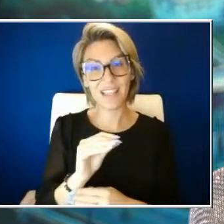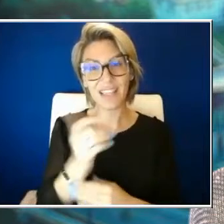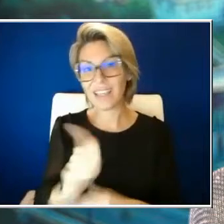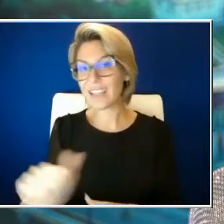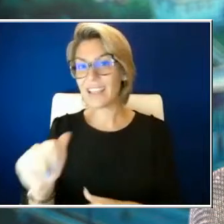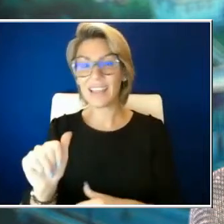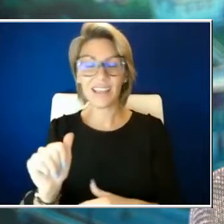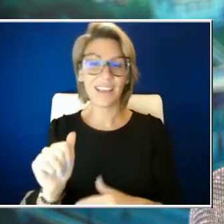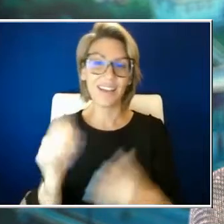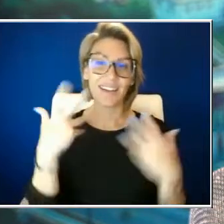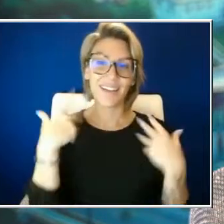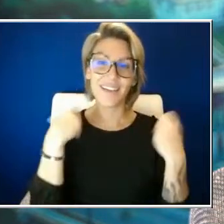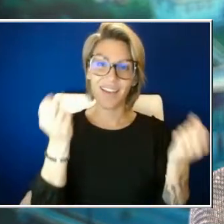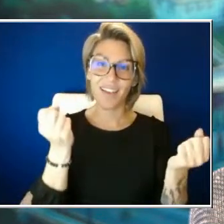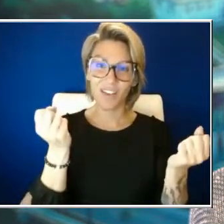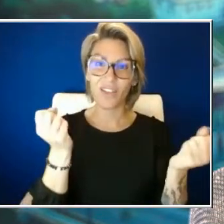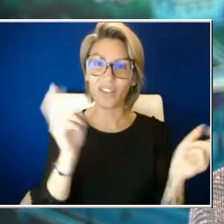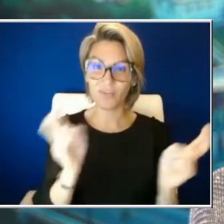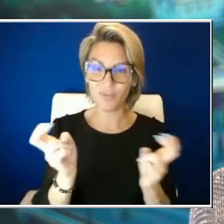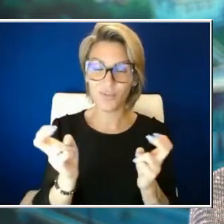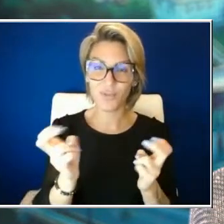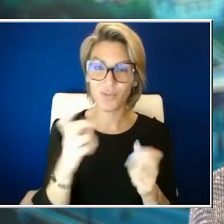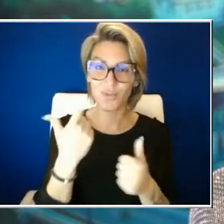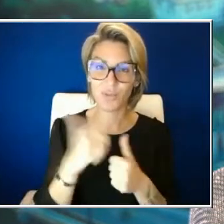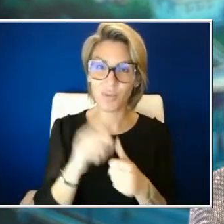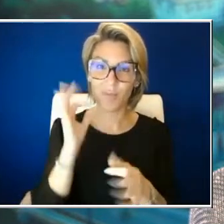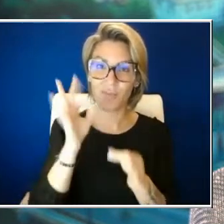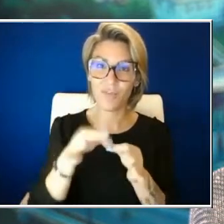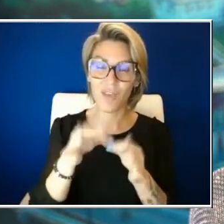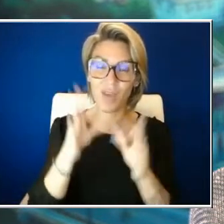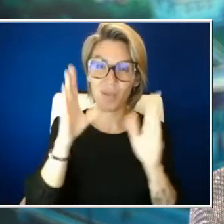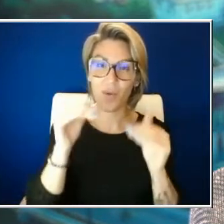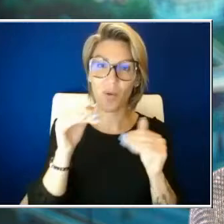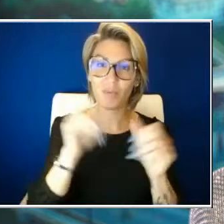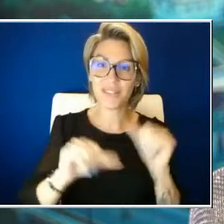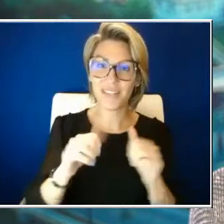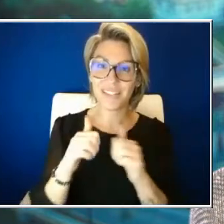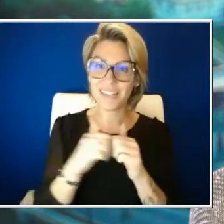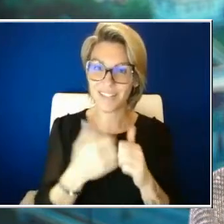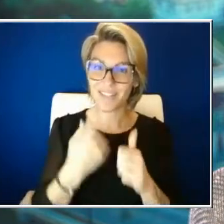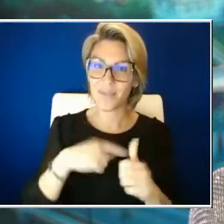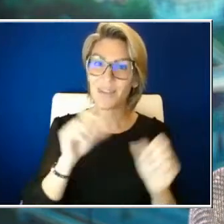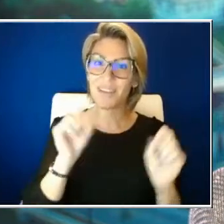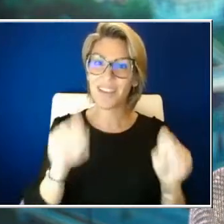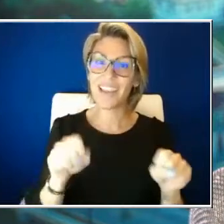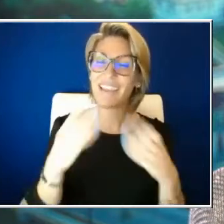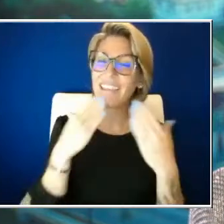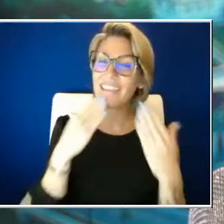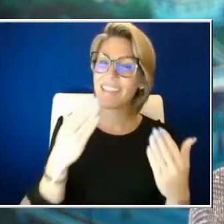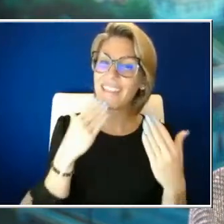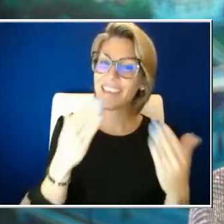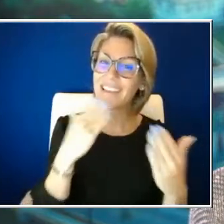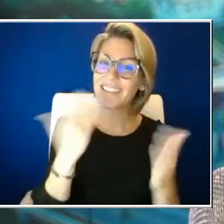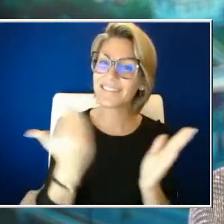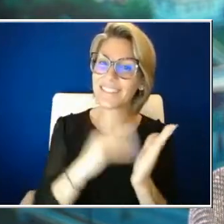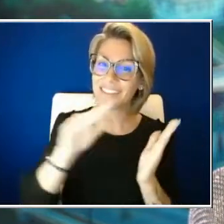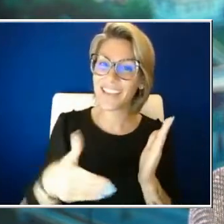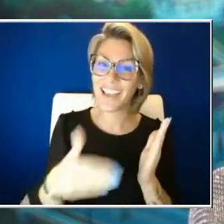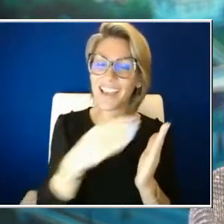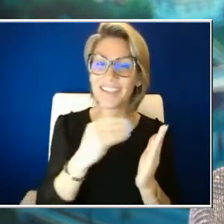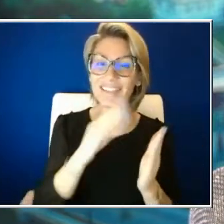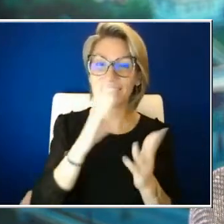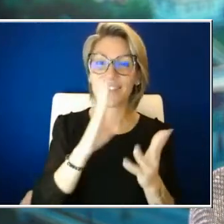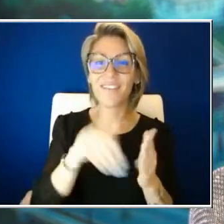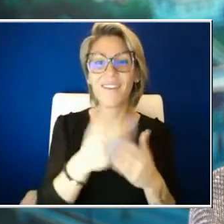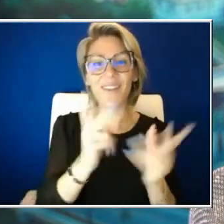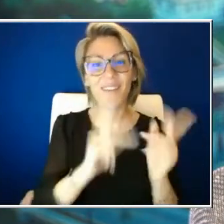medical conditions. Remember, faith, hope, and science. Together, we can. Thanks again to all of our guests. Thanks to all of our folks who listen,